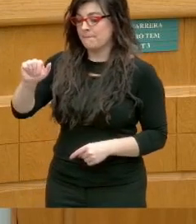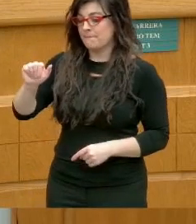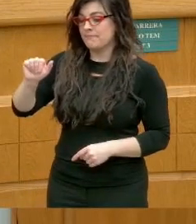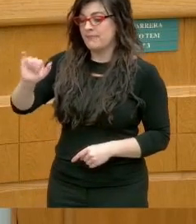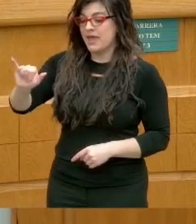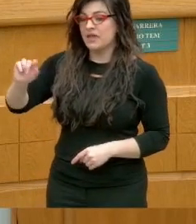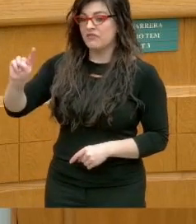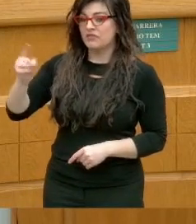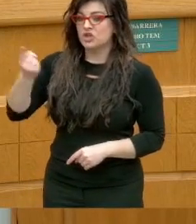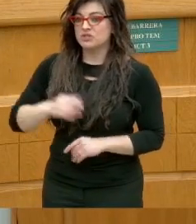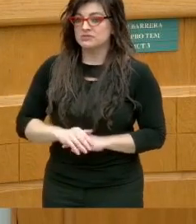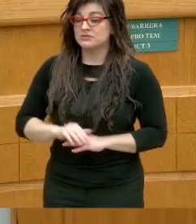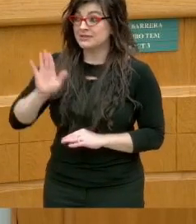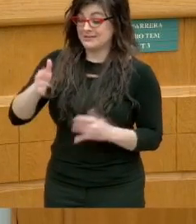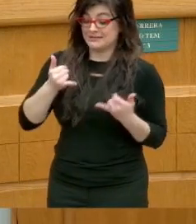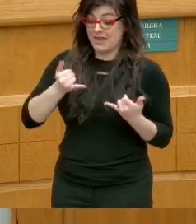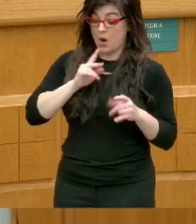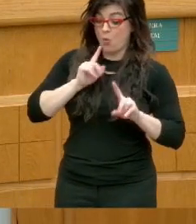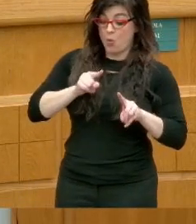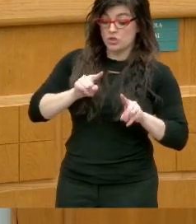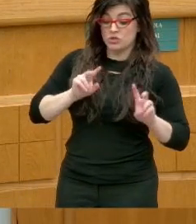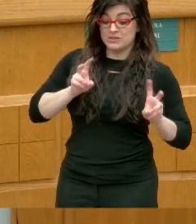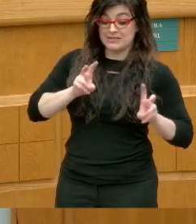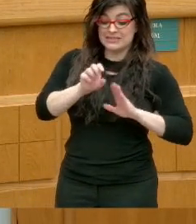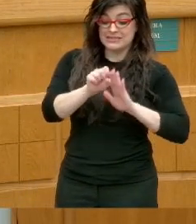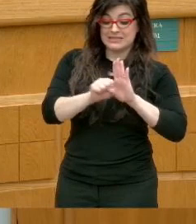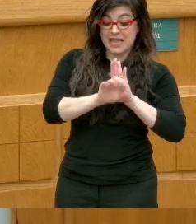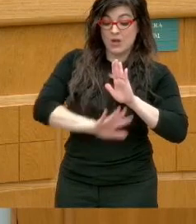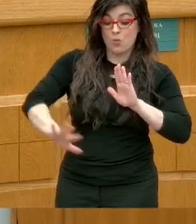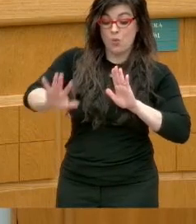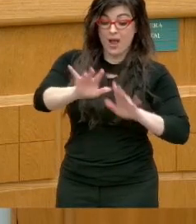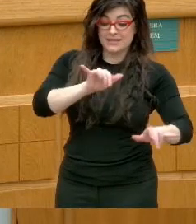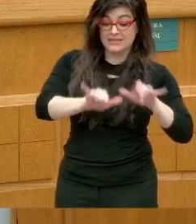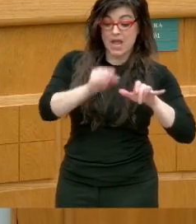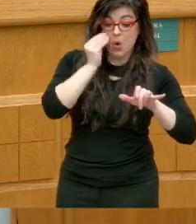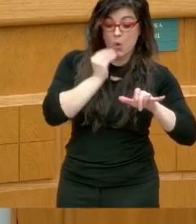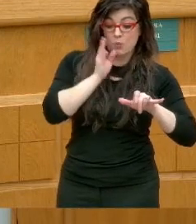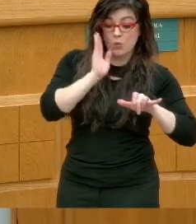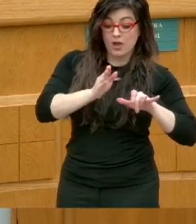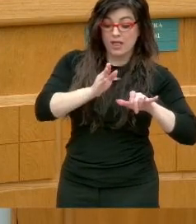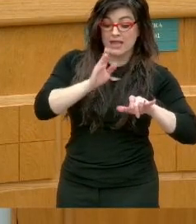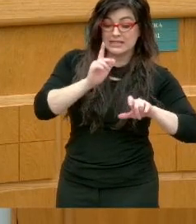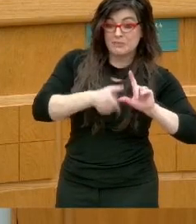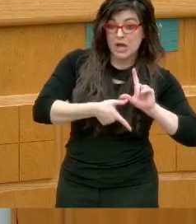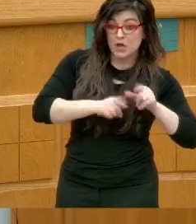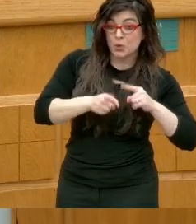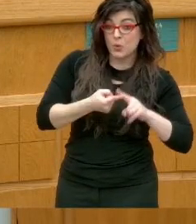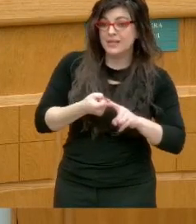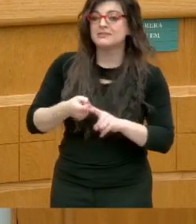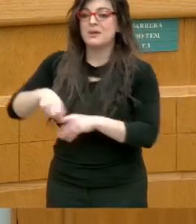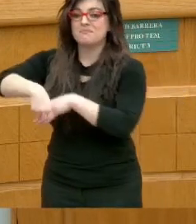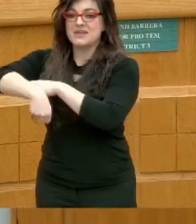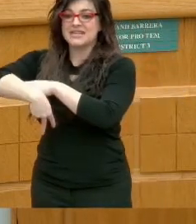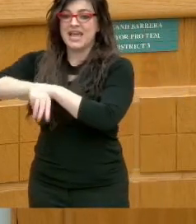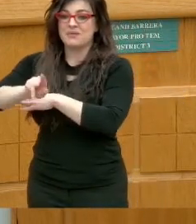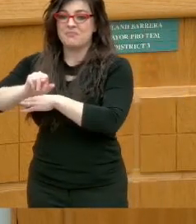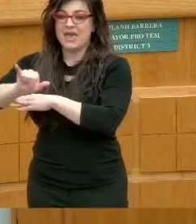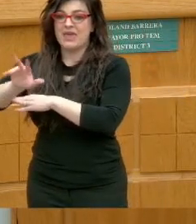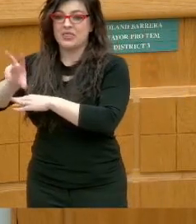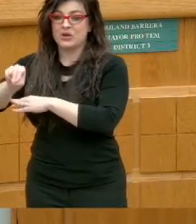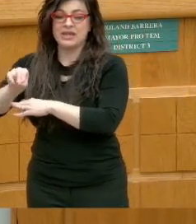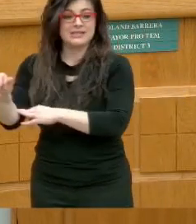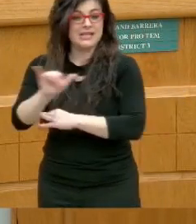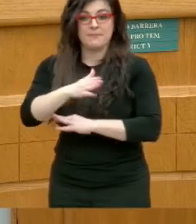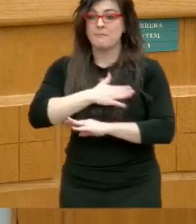the statewide stay-at-home order, ends at midnight, April 30th, and my orders also end on